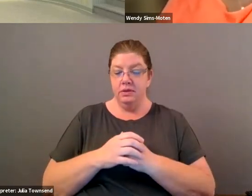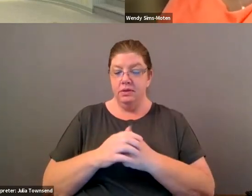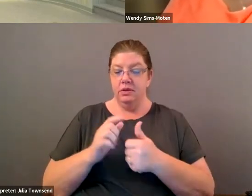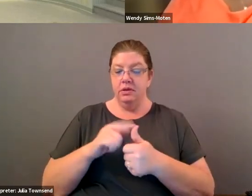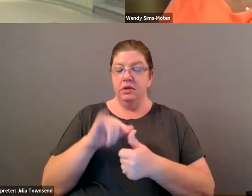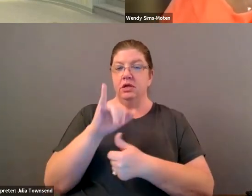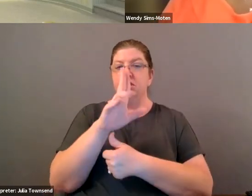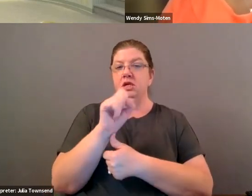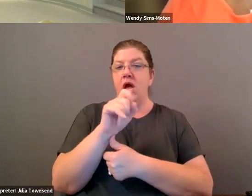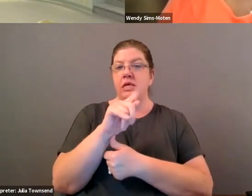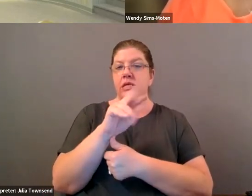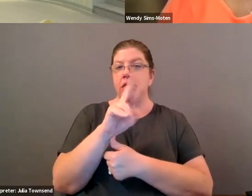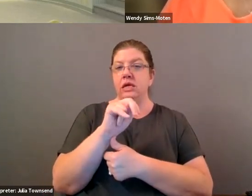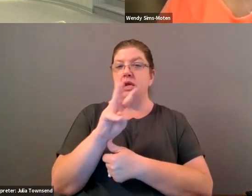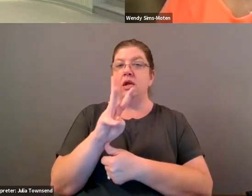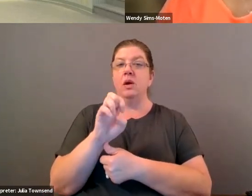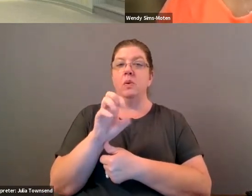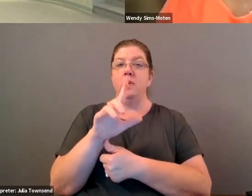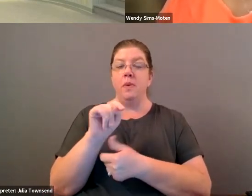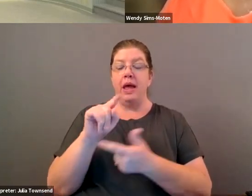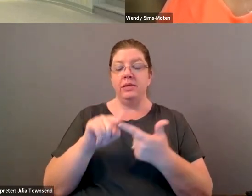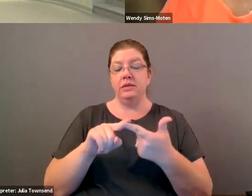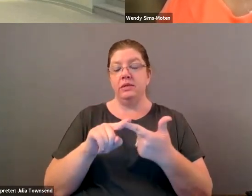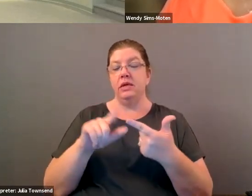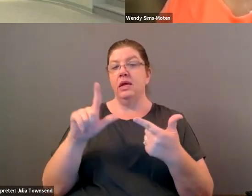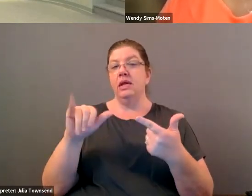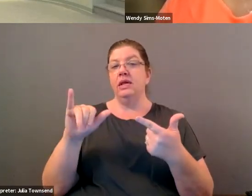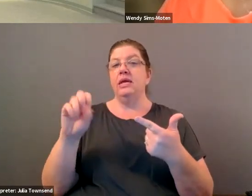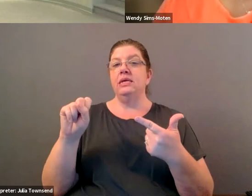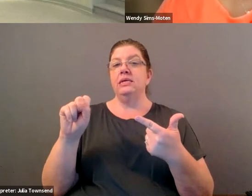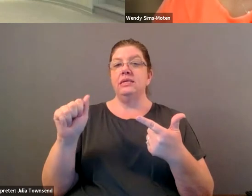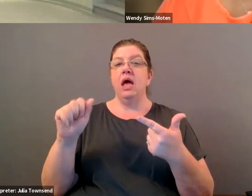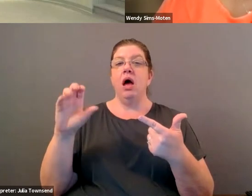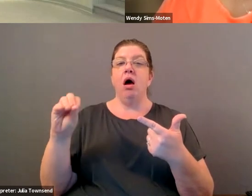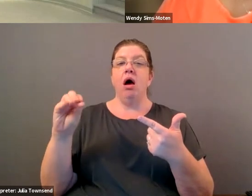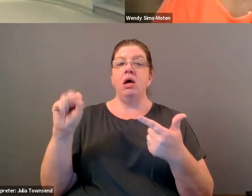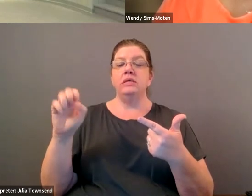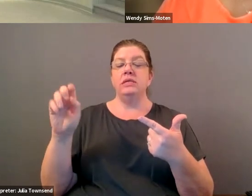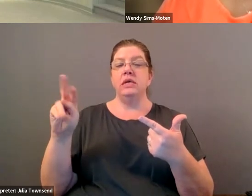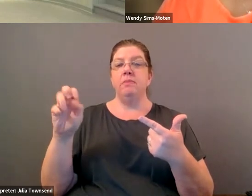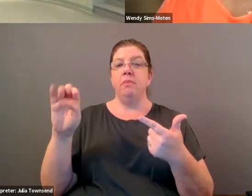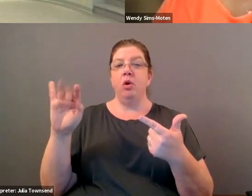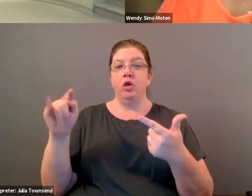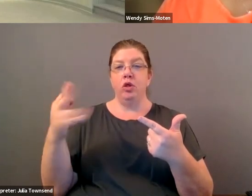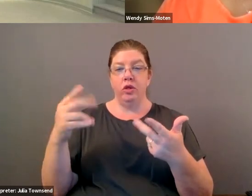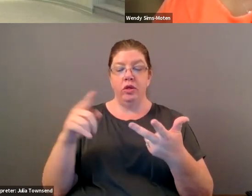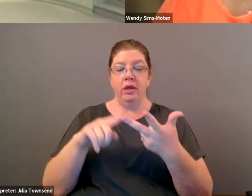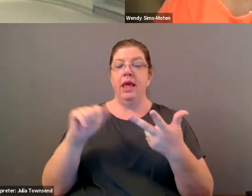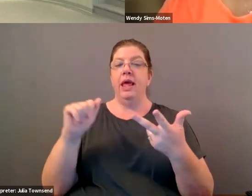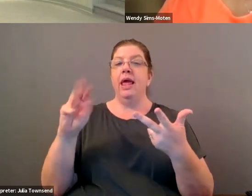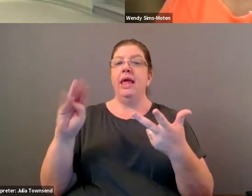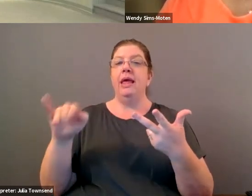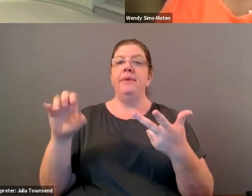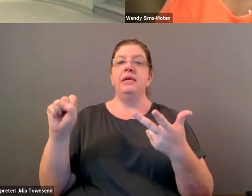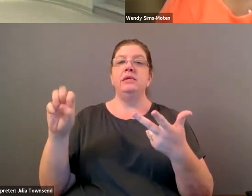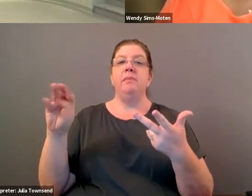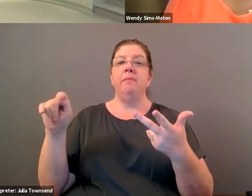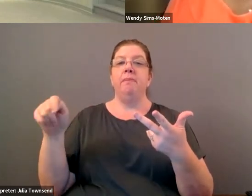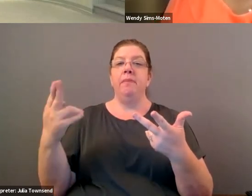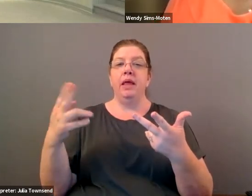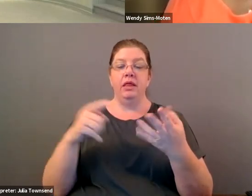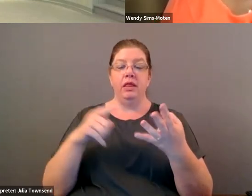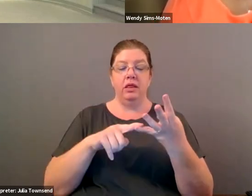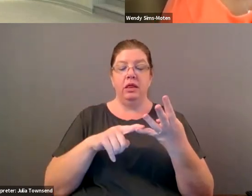Justin West, Lisa Ostendorf, Amy Smith,